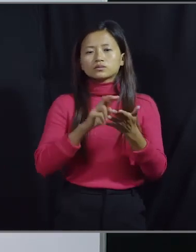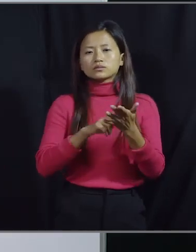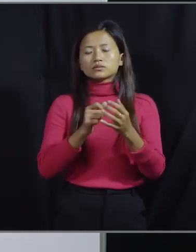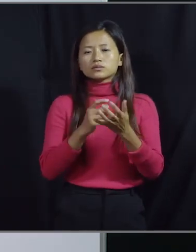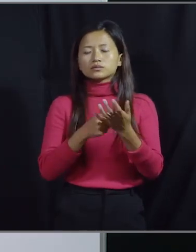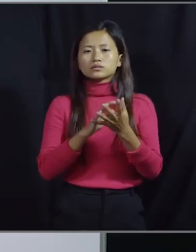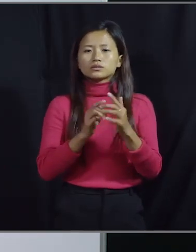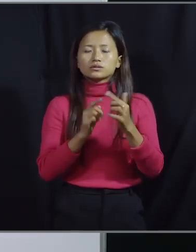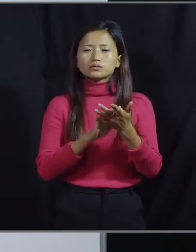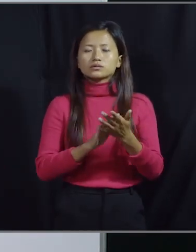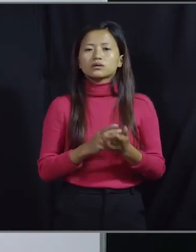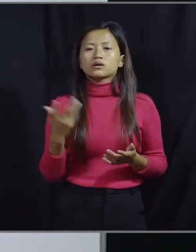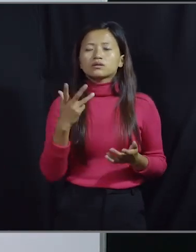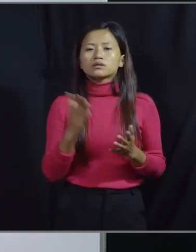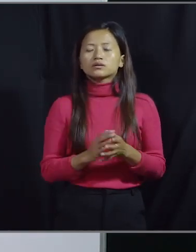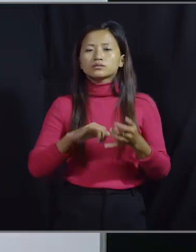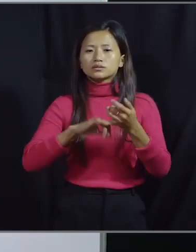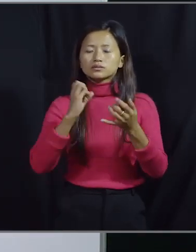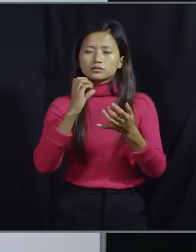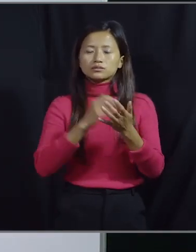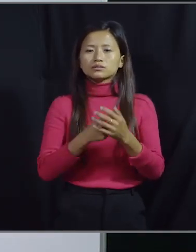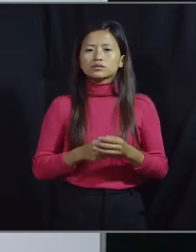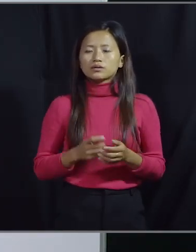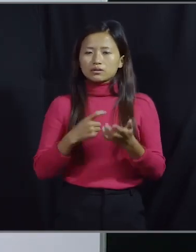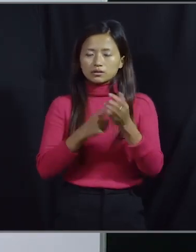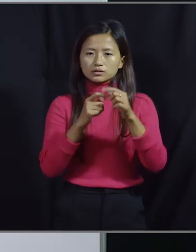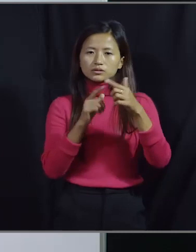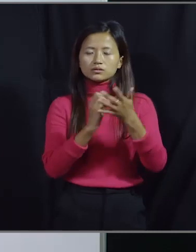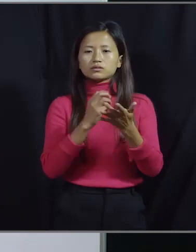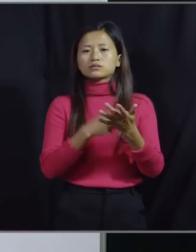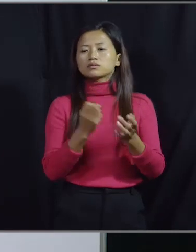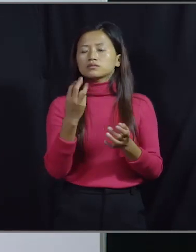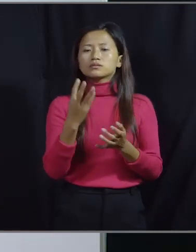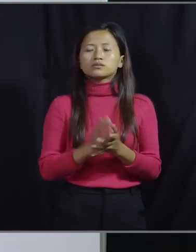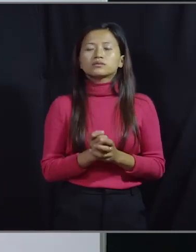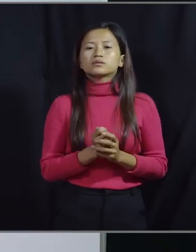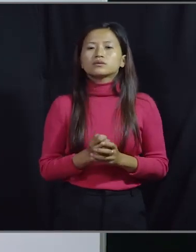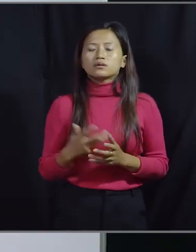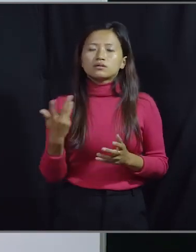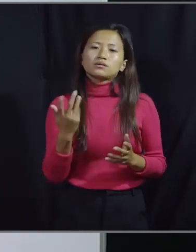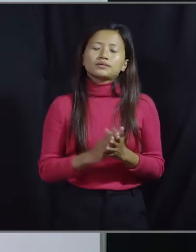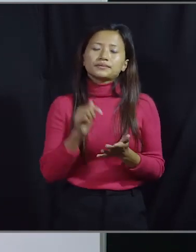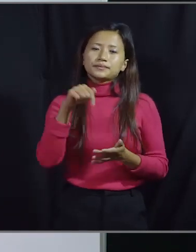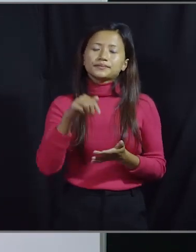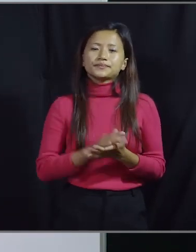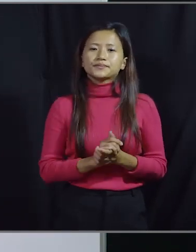have to know that how this sacrificing ratio and gaining ratio are calculated, and how